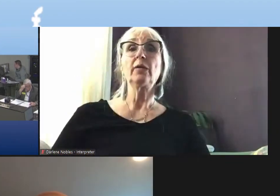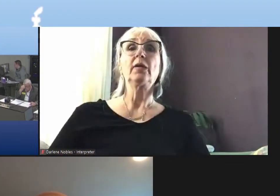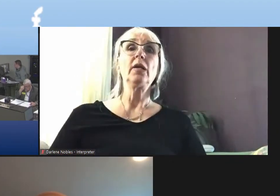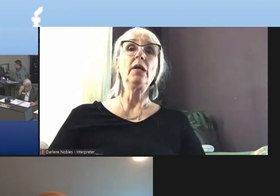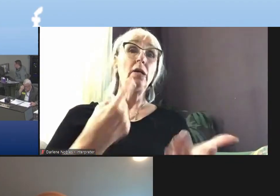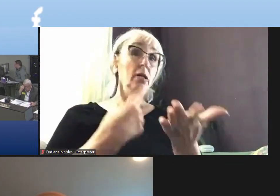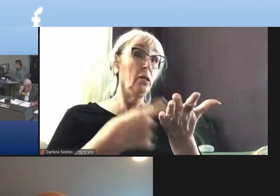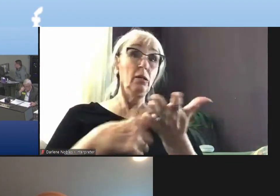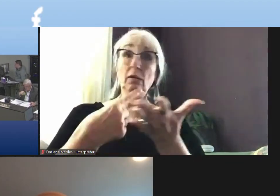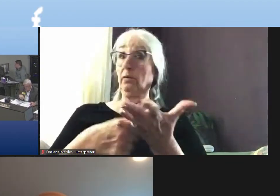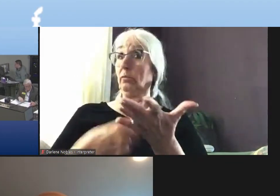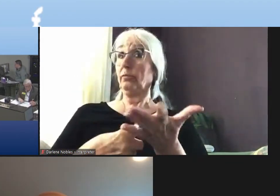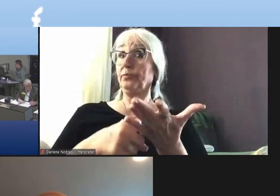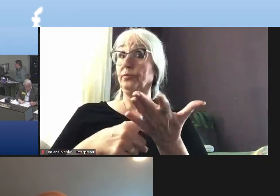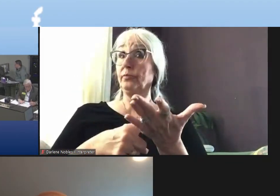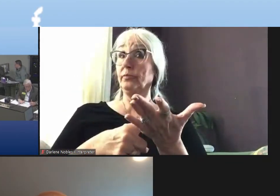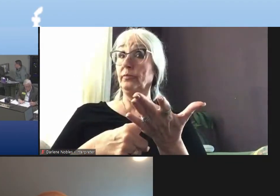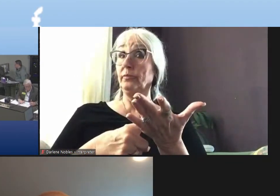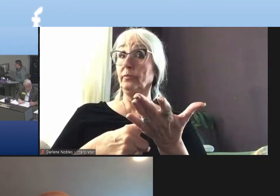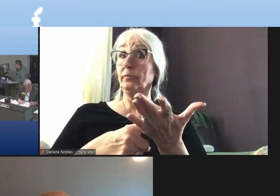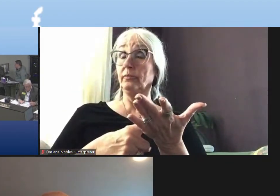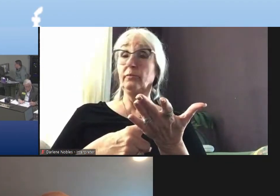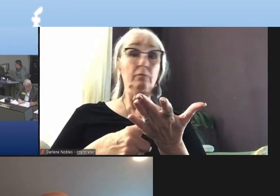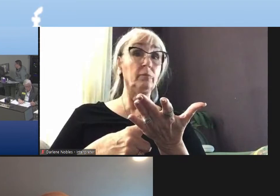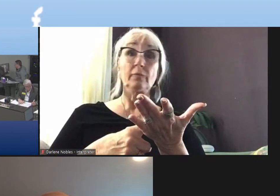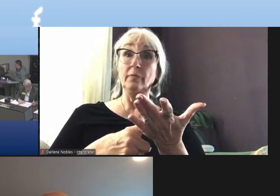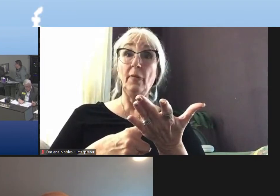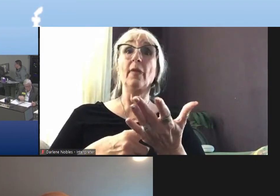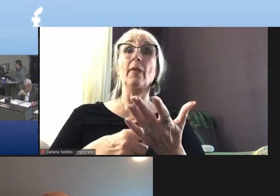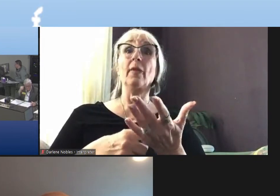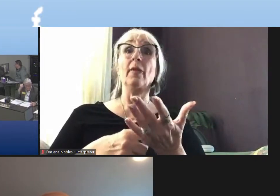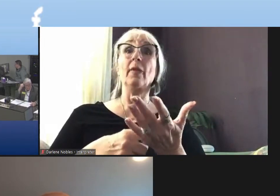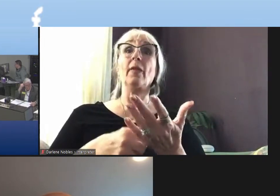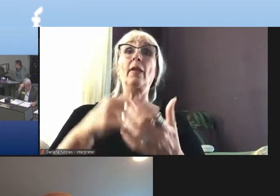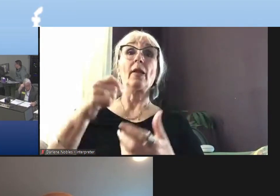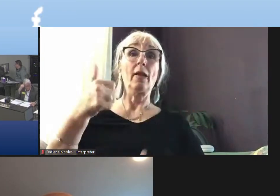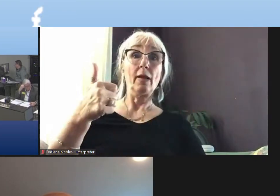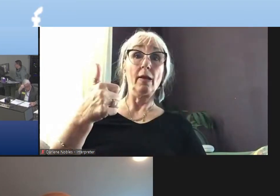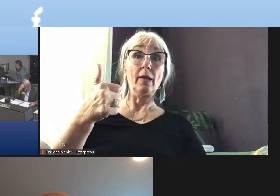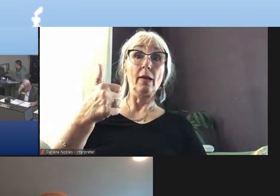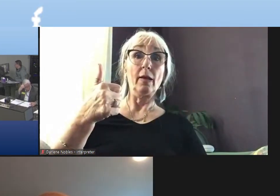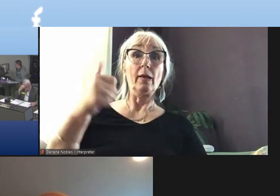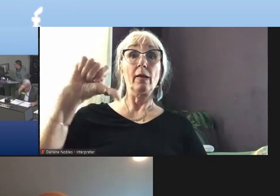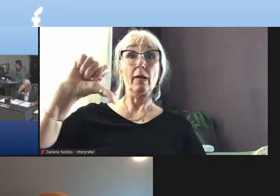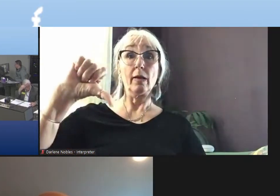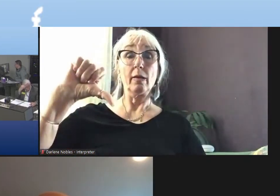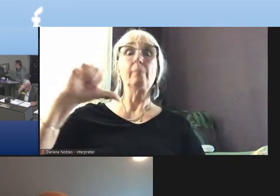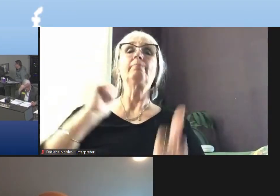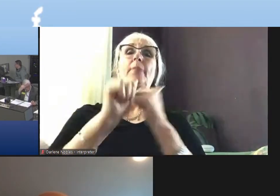other discussion? Other discussion, all in favor say aye. Aye. Opposed? Pass.